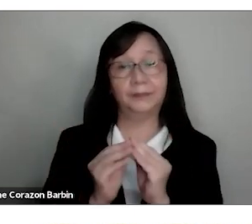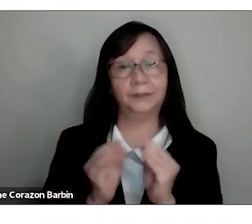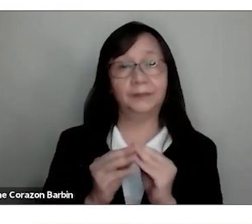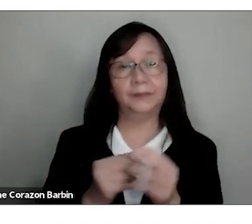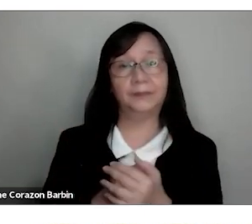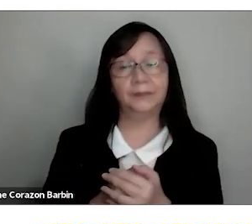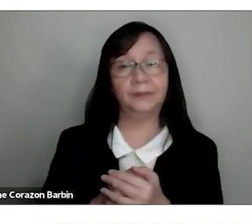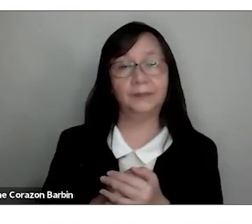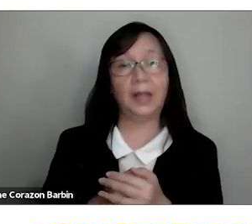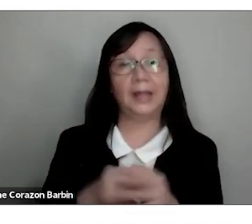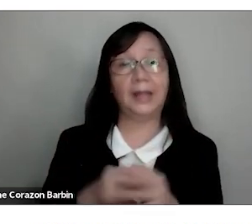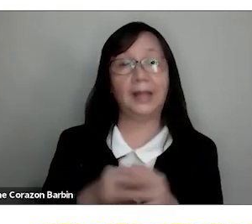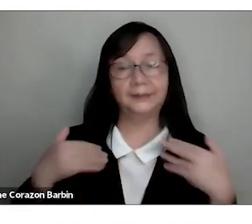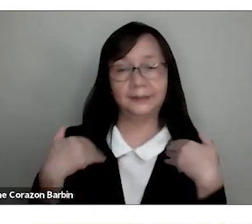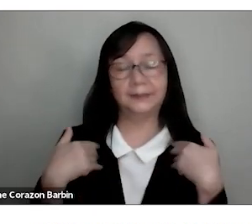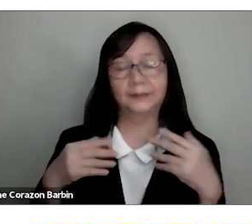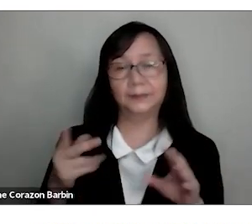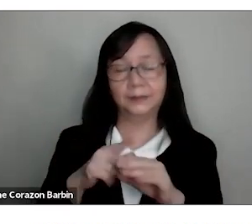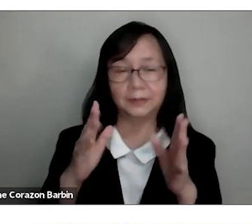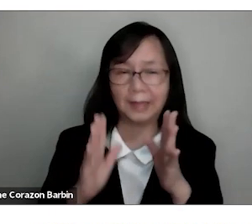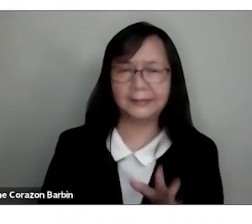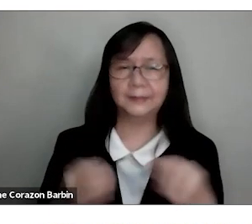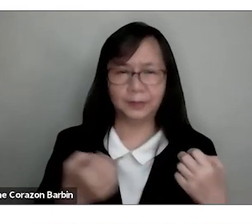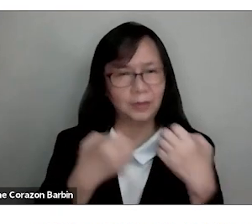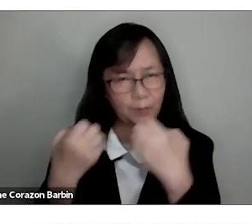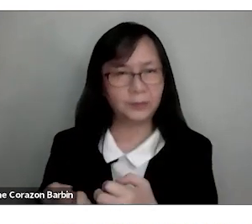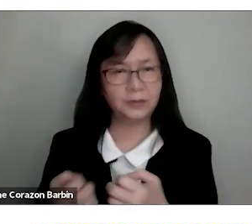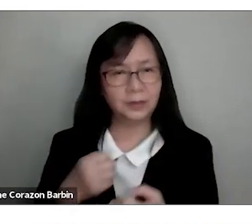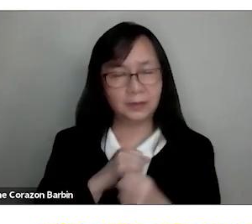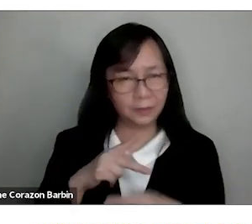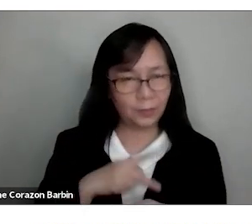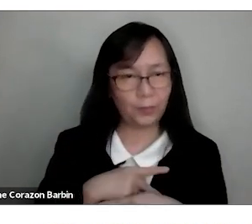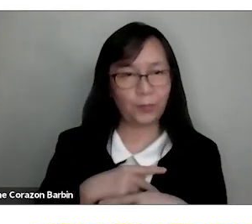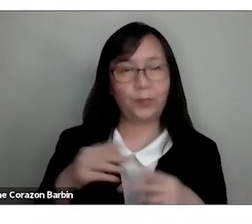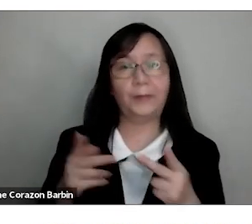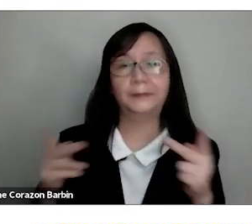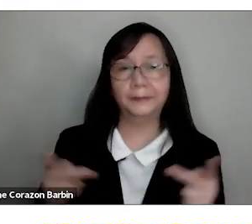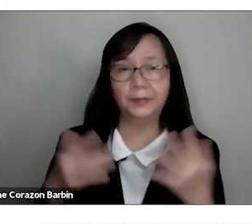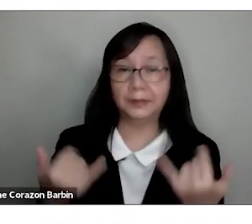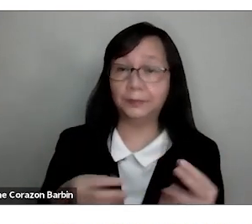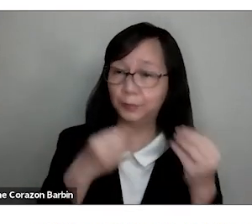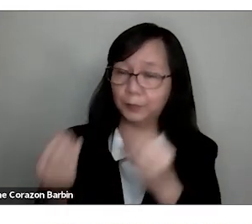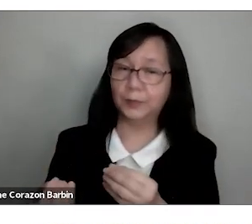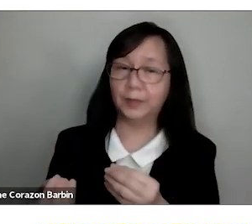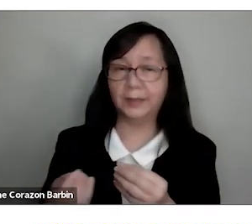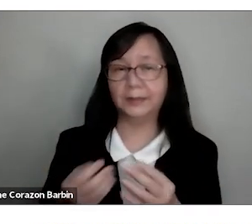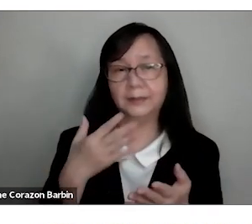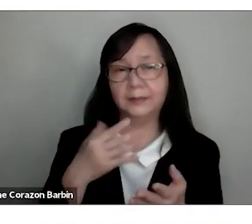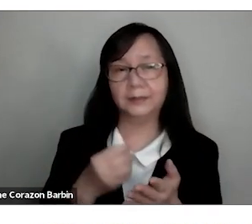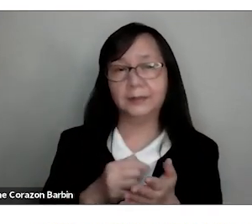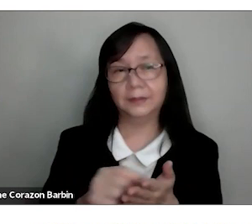Overall, the children and youth delegates expressed their appreciation for the space given to them to provide inputs to the draft